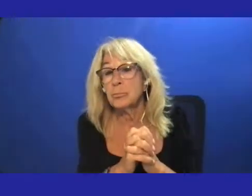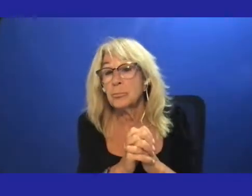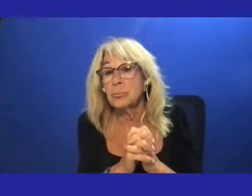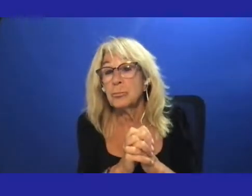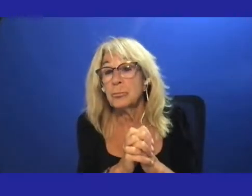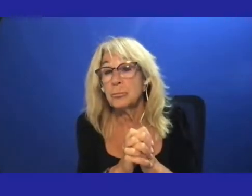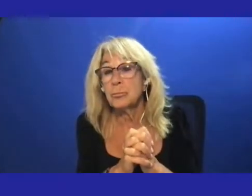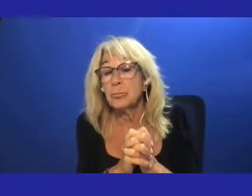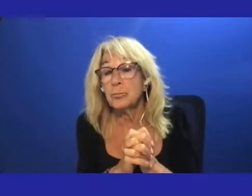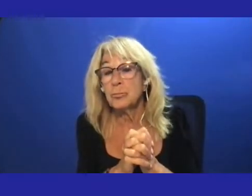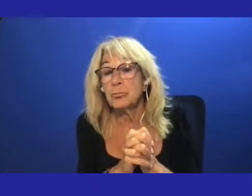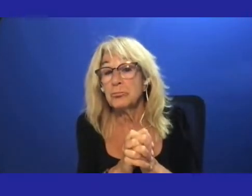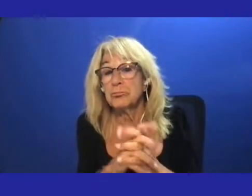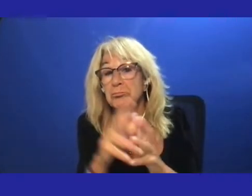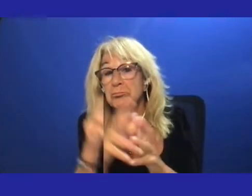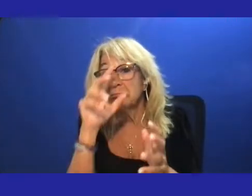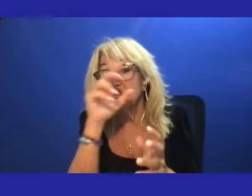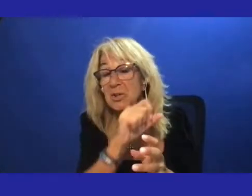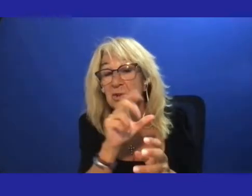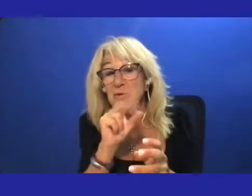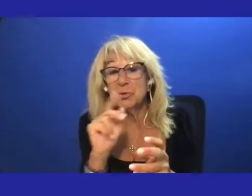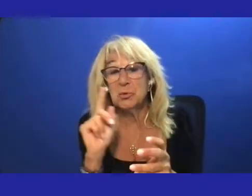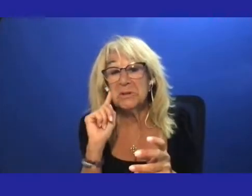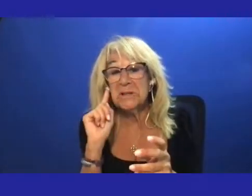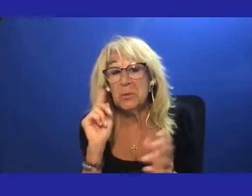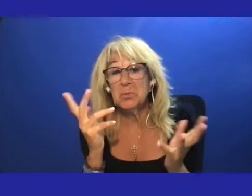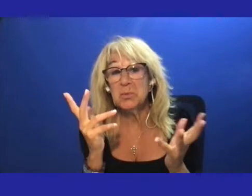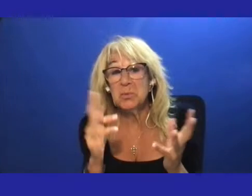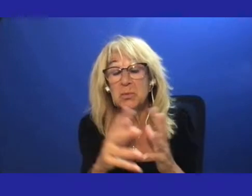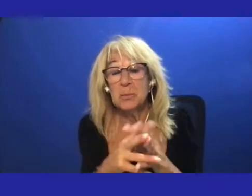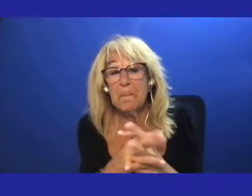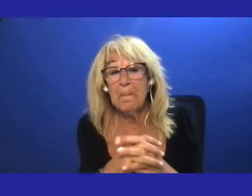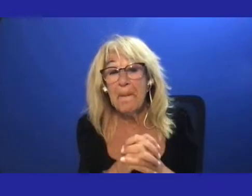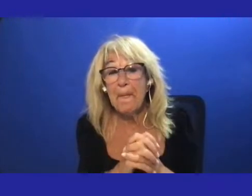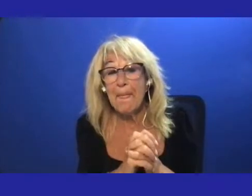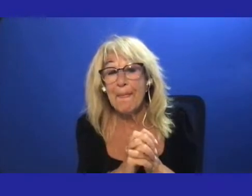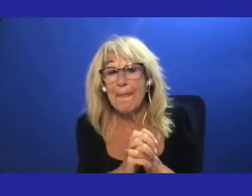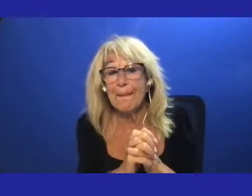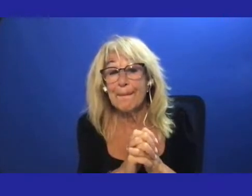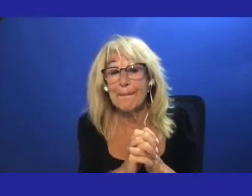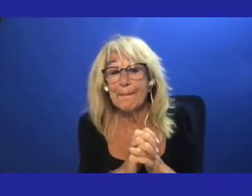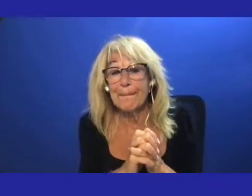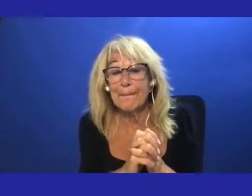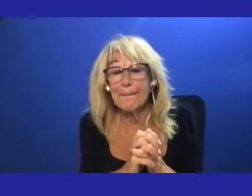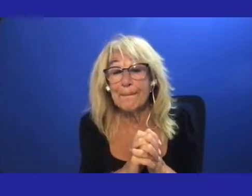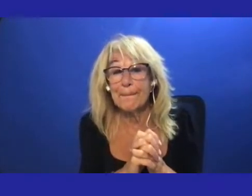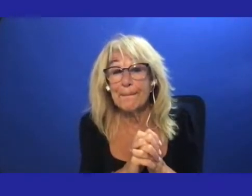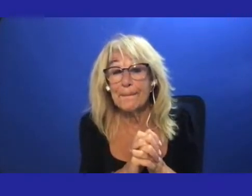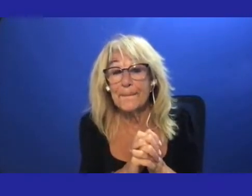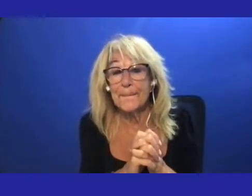I guess there's no sound. Hold on a minute, the video is. What's that? Hold on a minute.